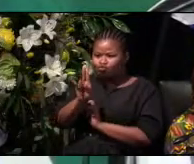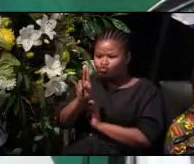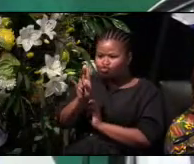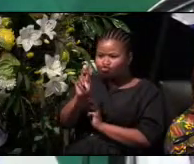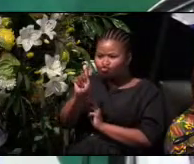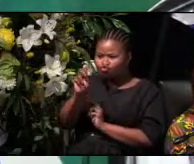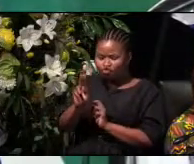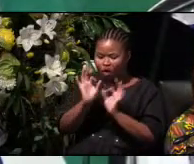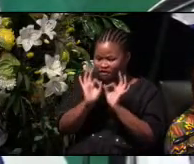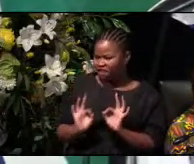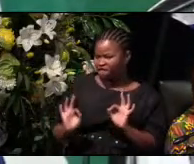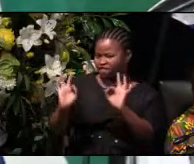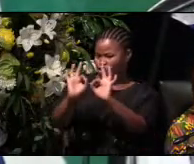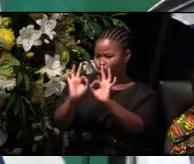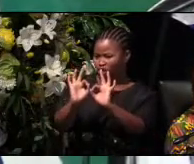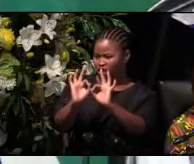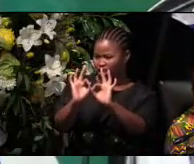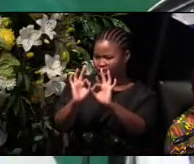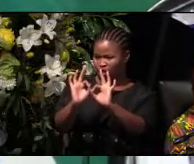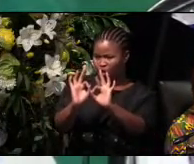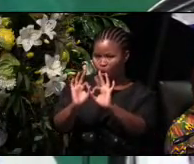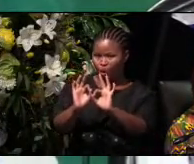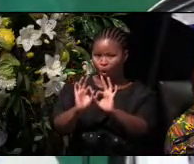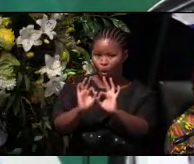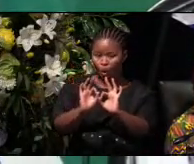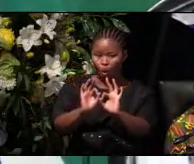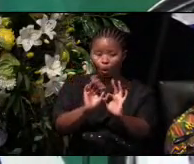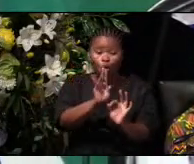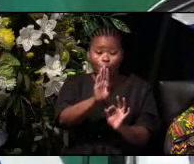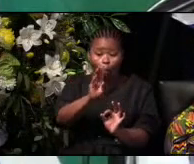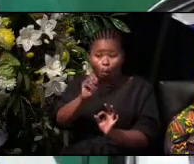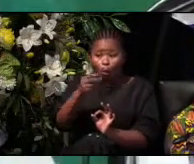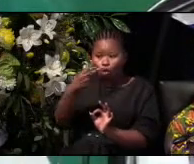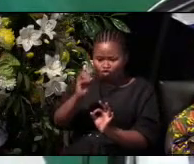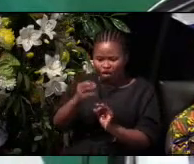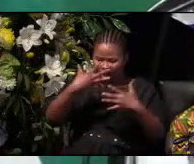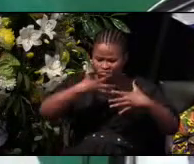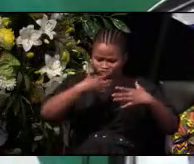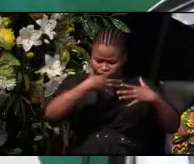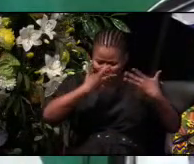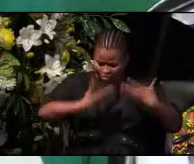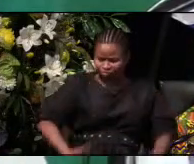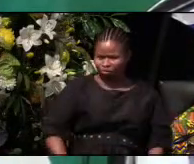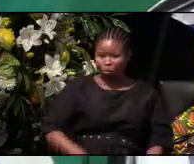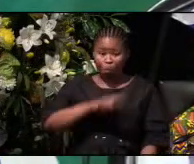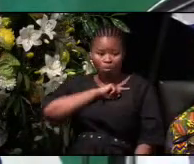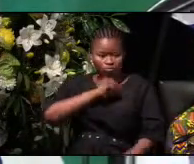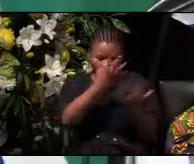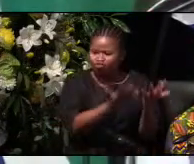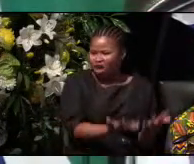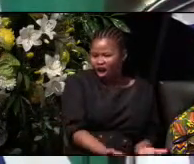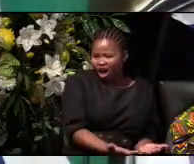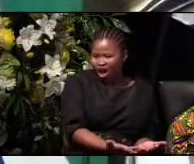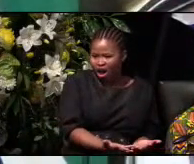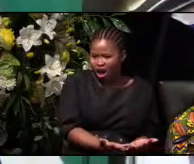on the issue of values both to which says I am because we are